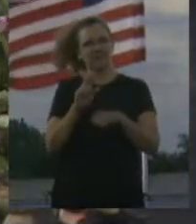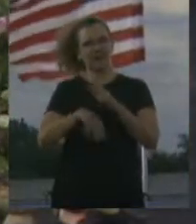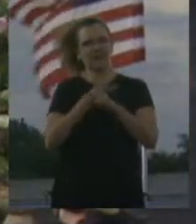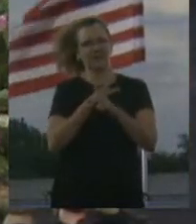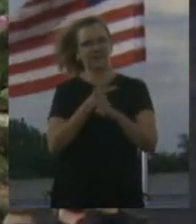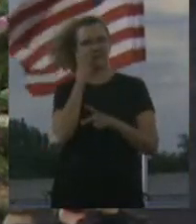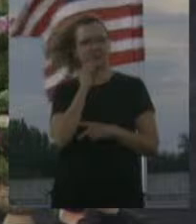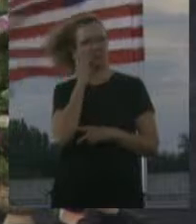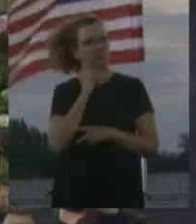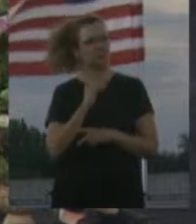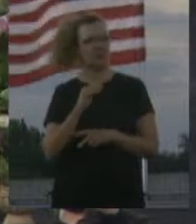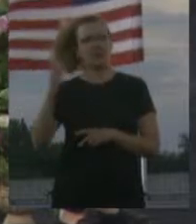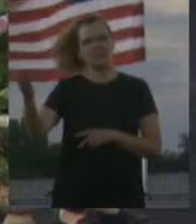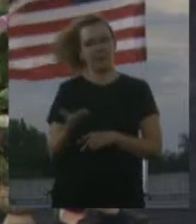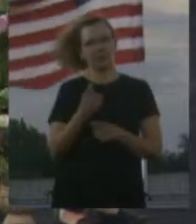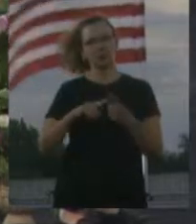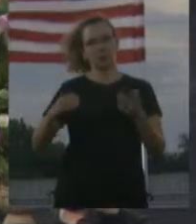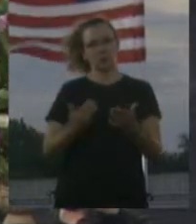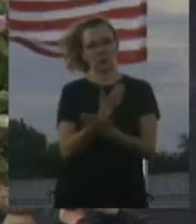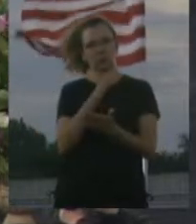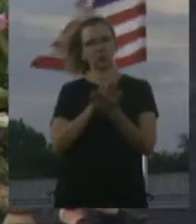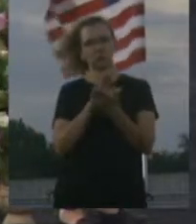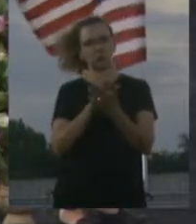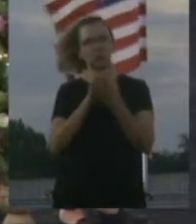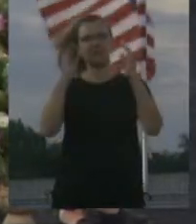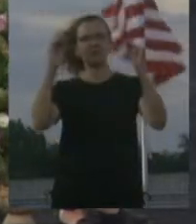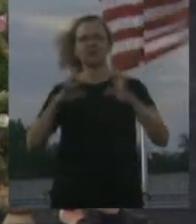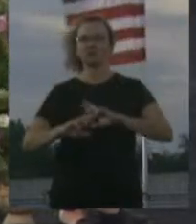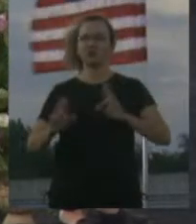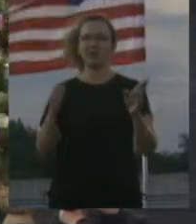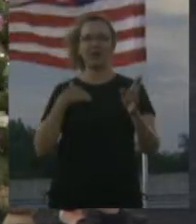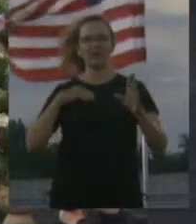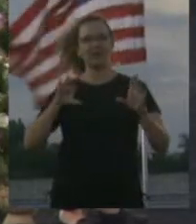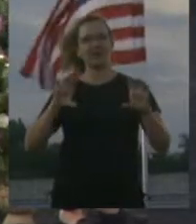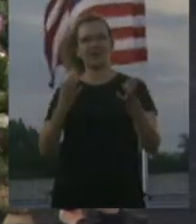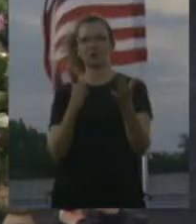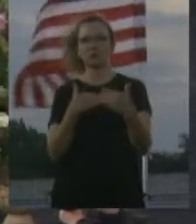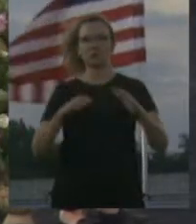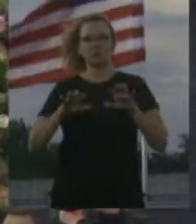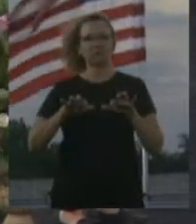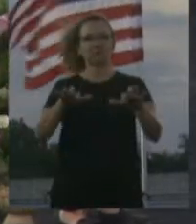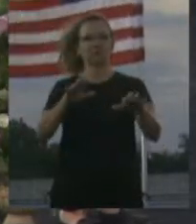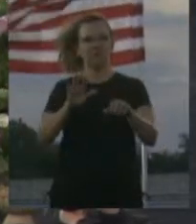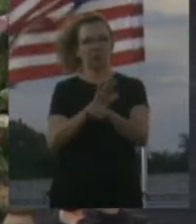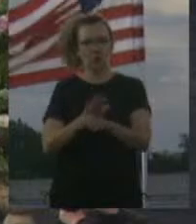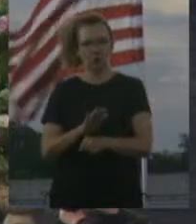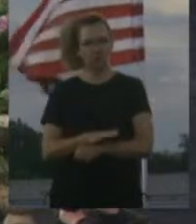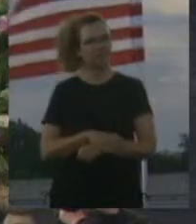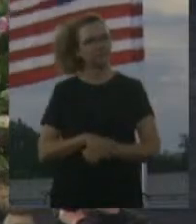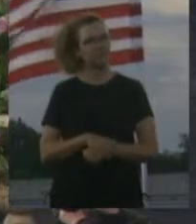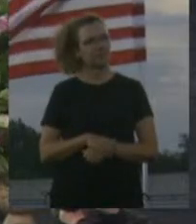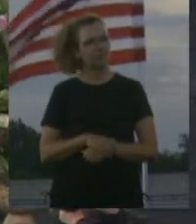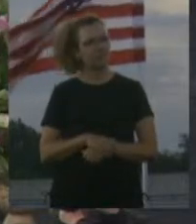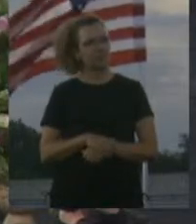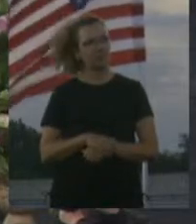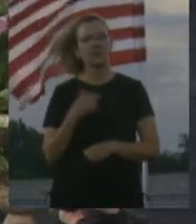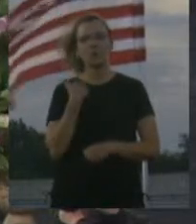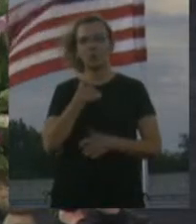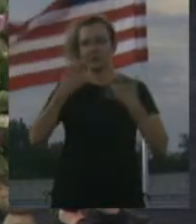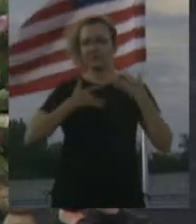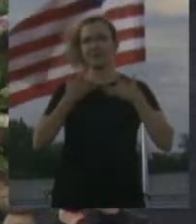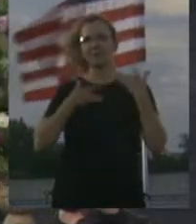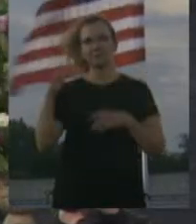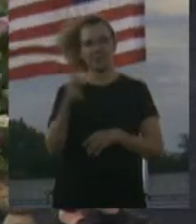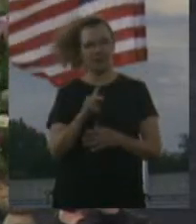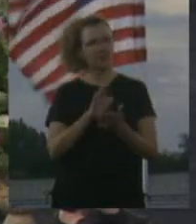We were welcomed back into a brand new school with teachers that were ready to have us fill the classrooms and spaces throughout the building. Although we were all excited to be back in